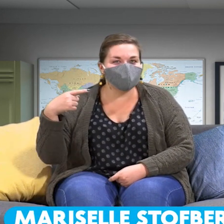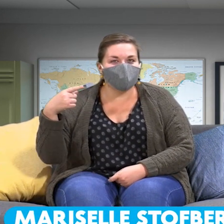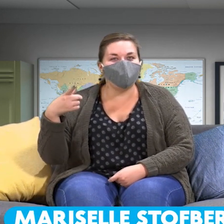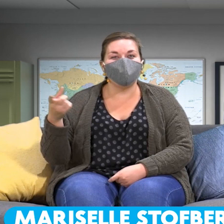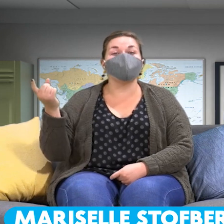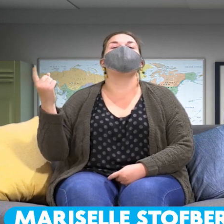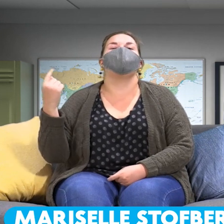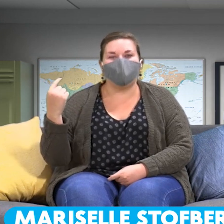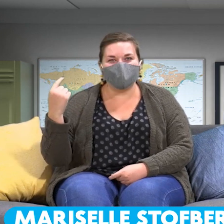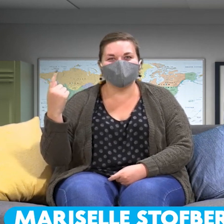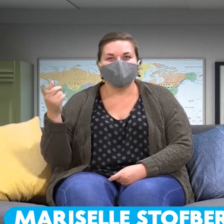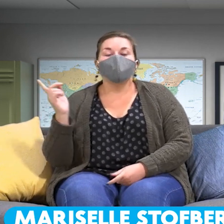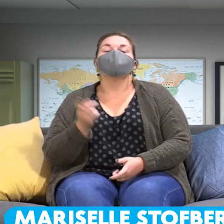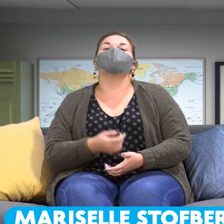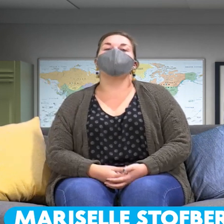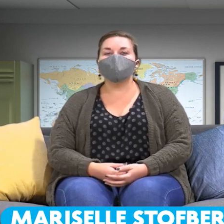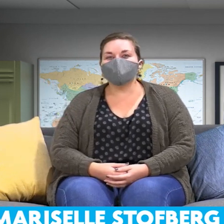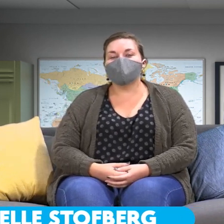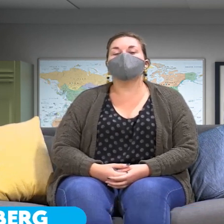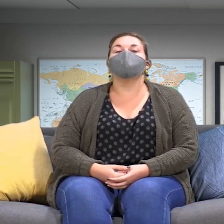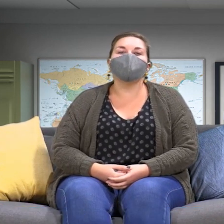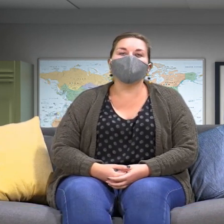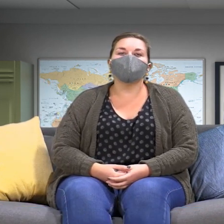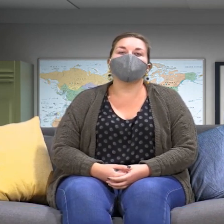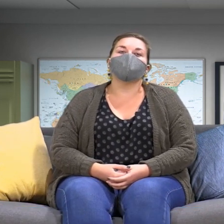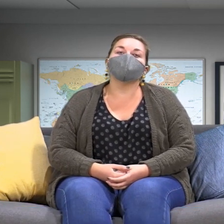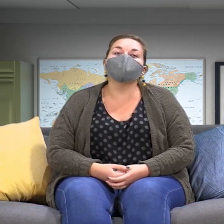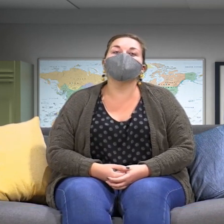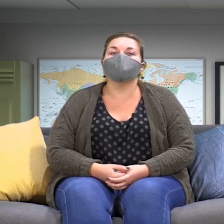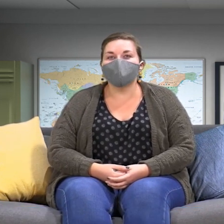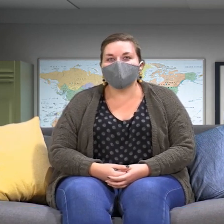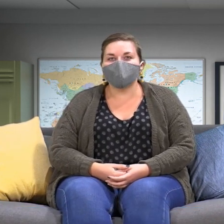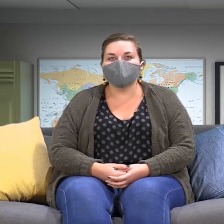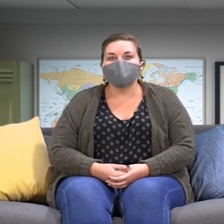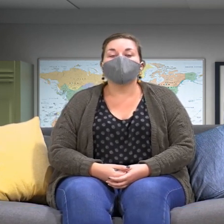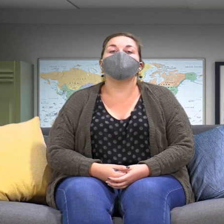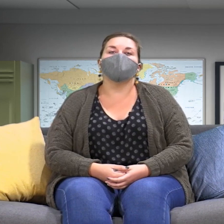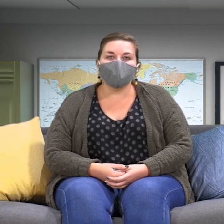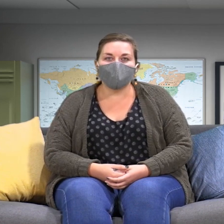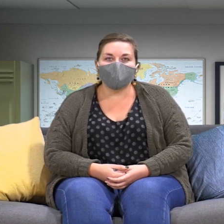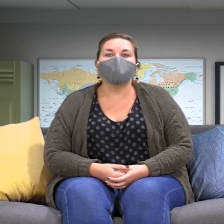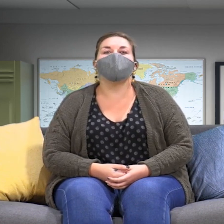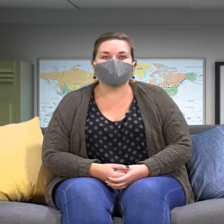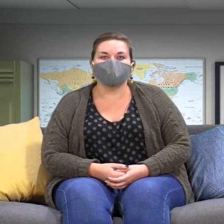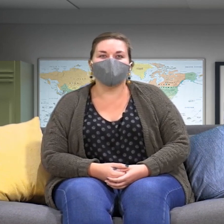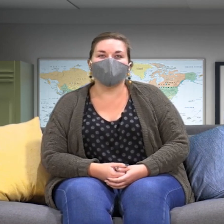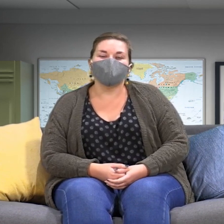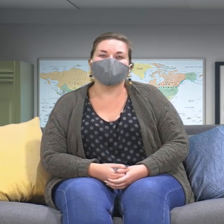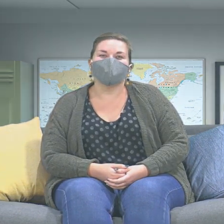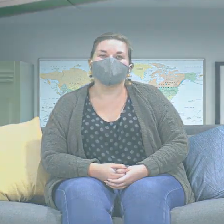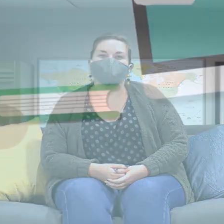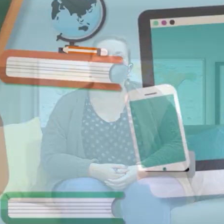to touch along with my eyes. So next we will be checking in with our grade 2 and 3 learners for week 3, lesson